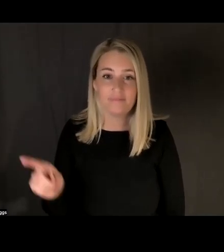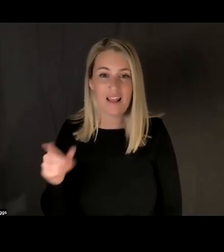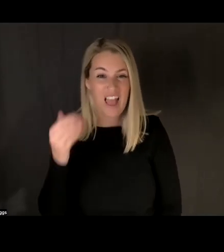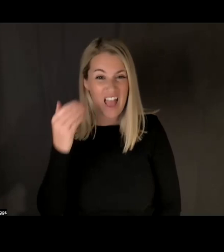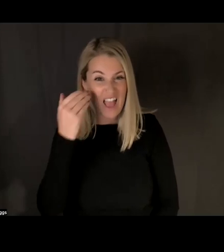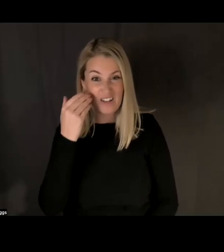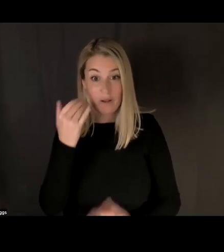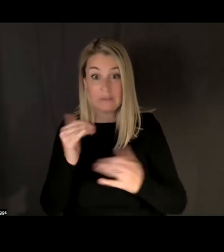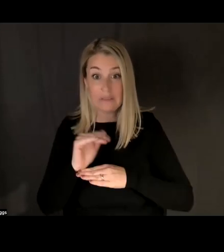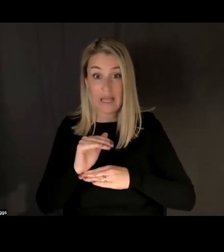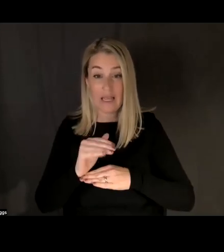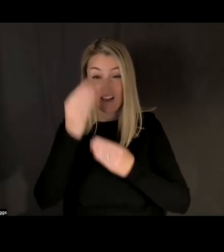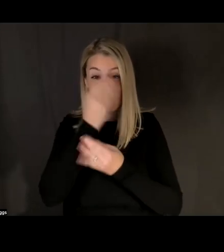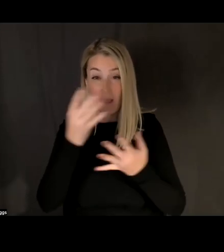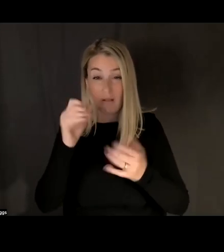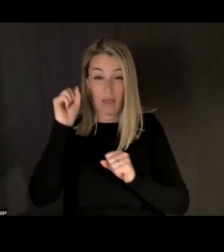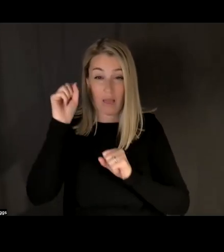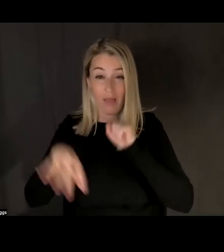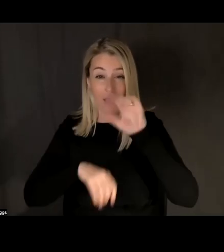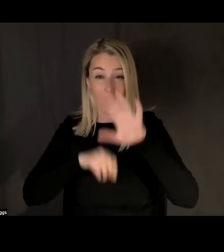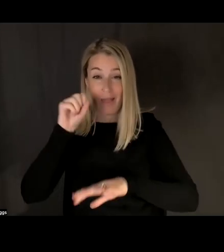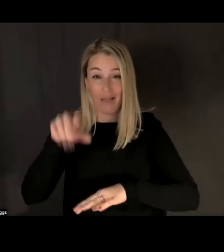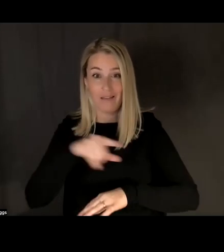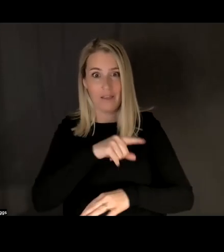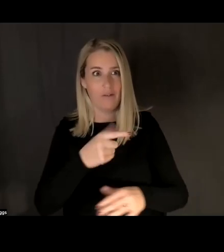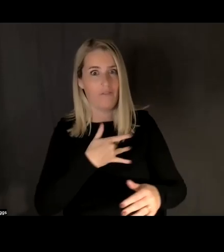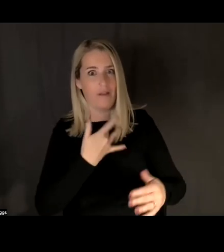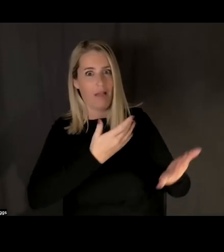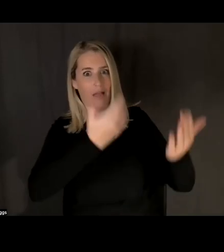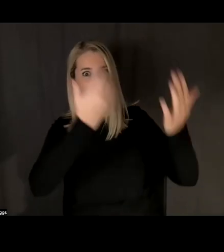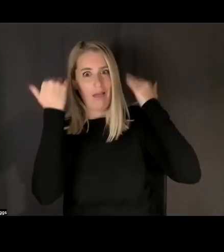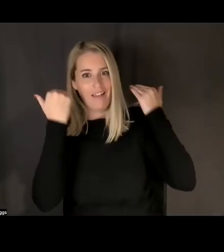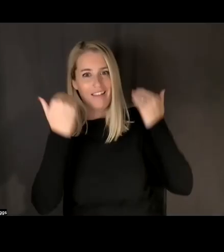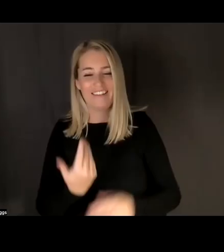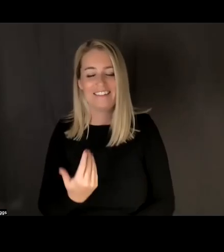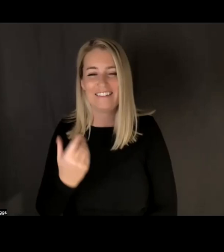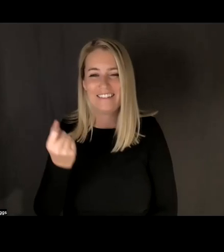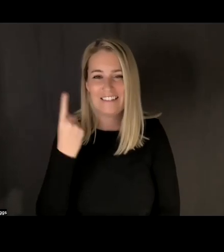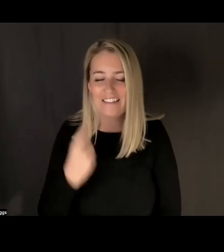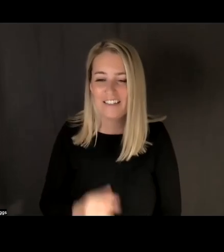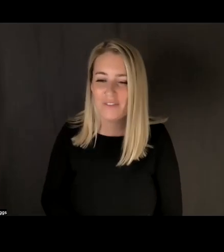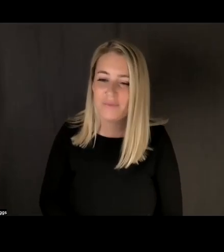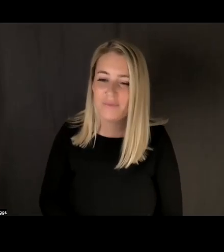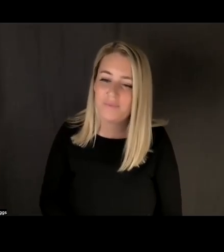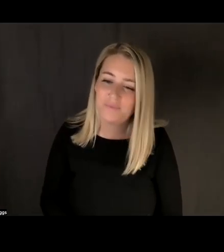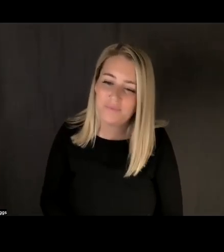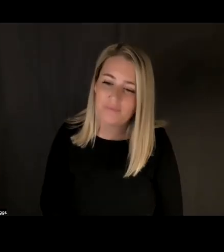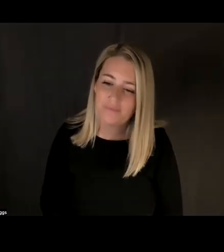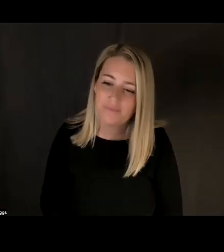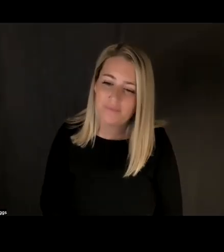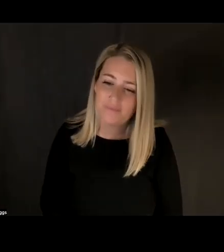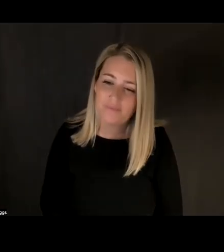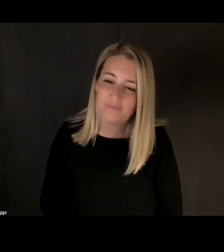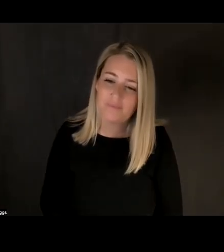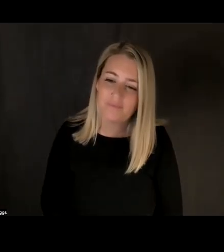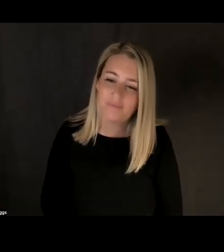Yeah. What was the name of the book? The Public Space Here? Yeah, Abitigativa, and we're about ready